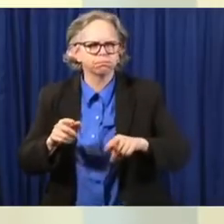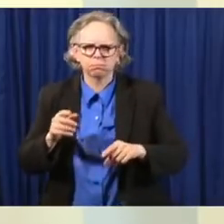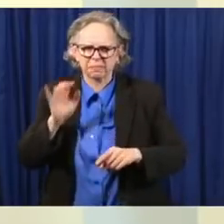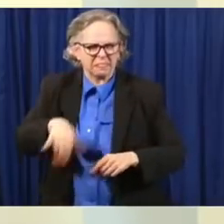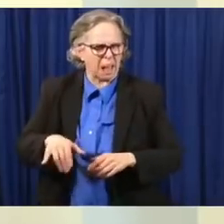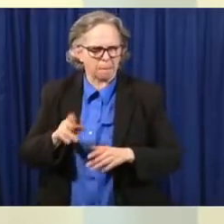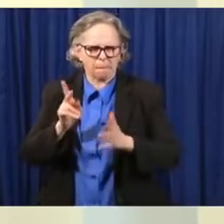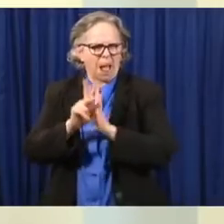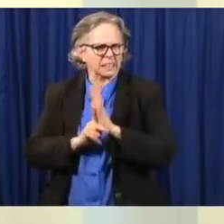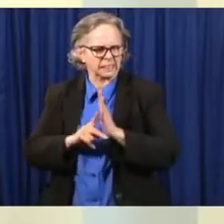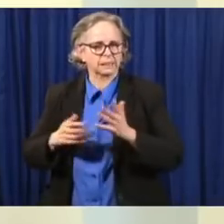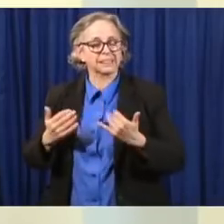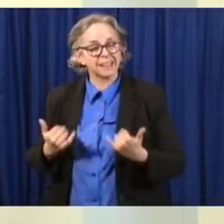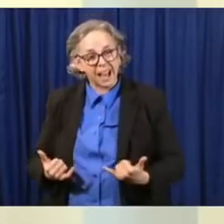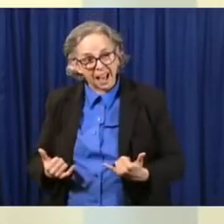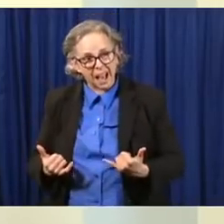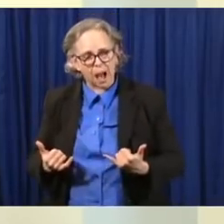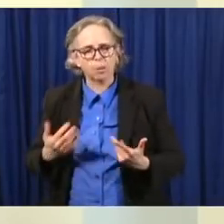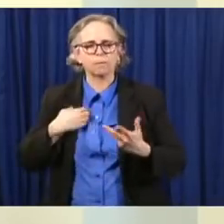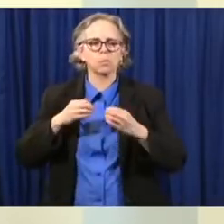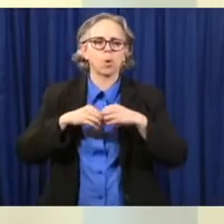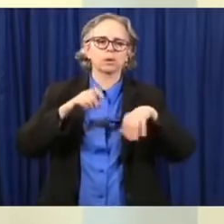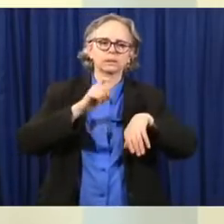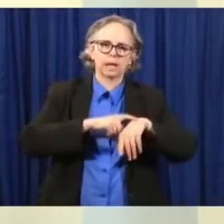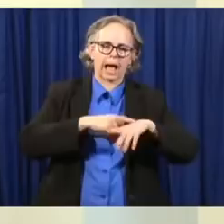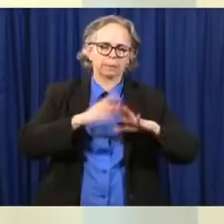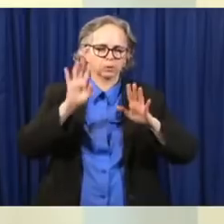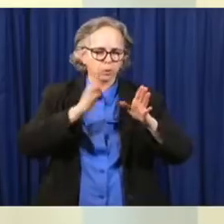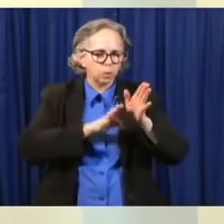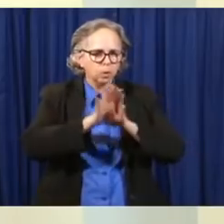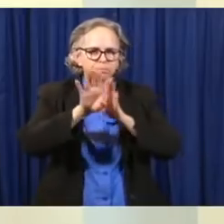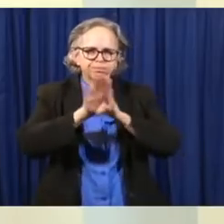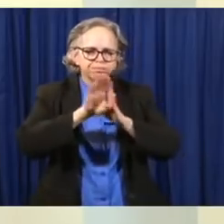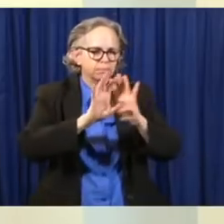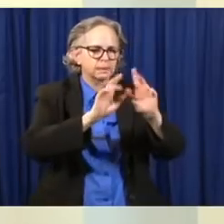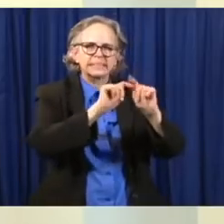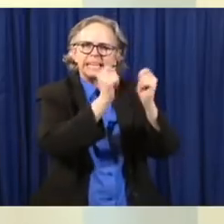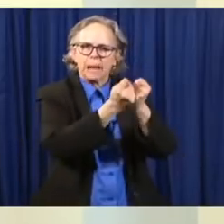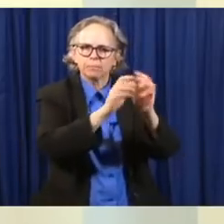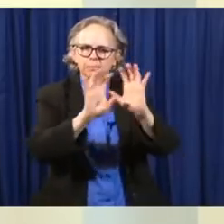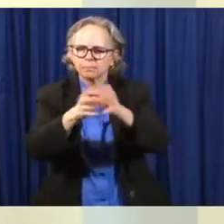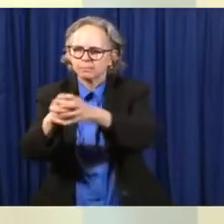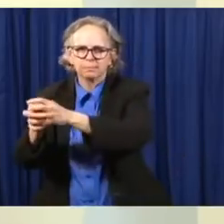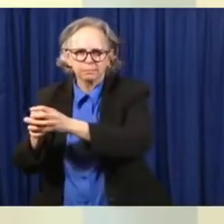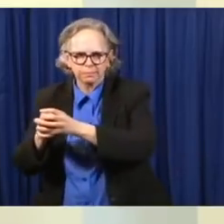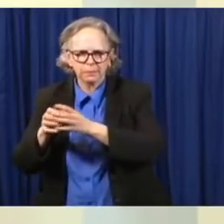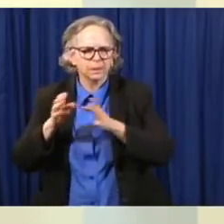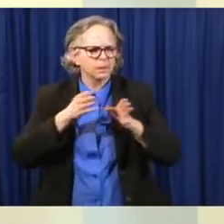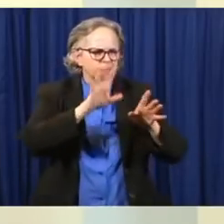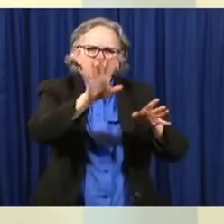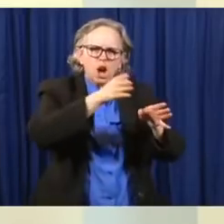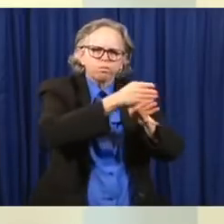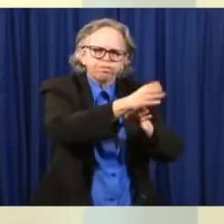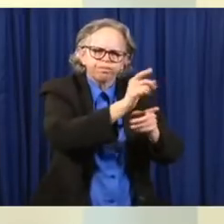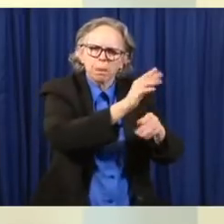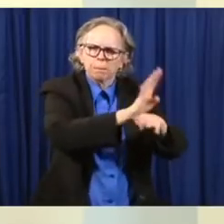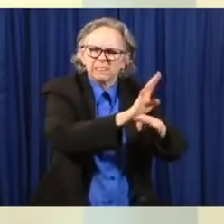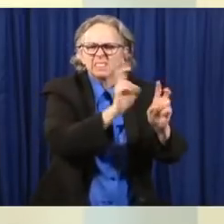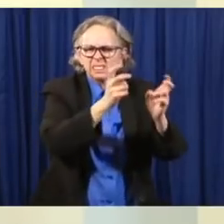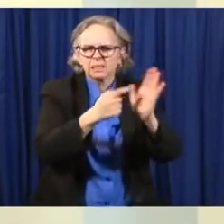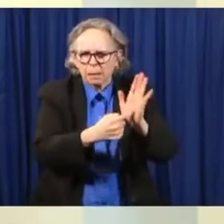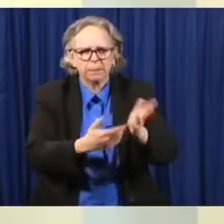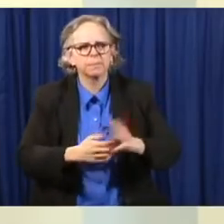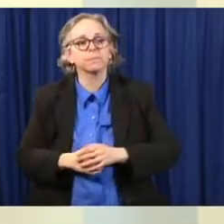we have whole teams forming and working on each of those nuanced things. But I see May 1st as